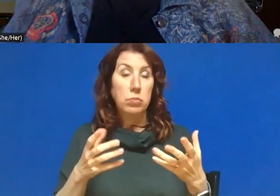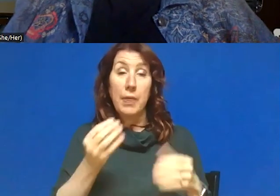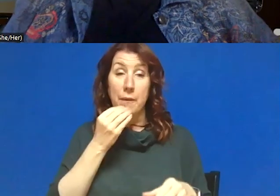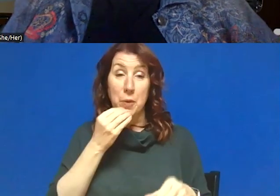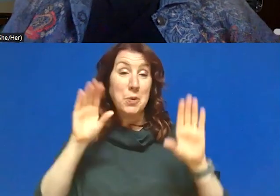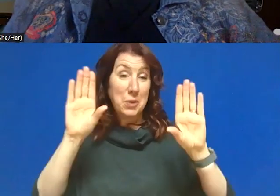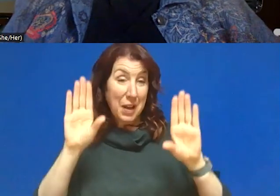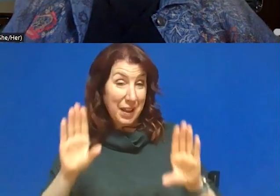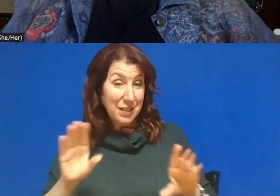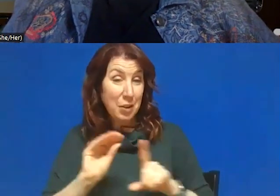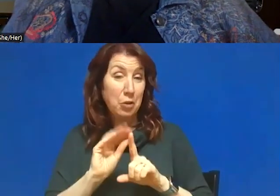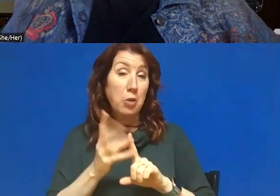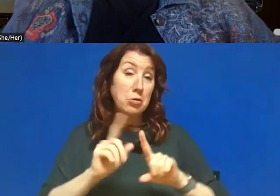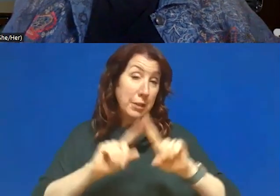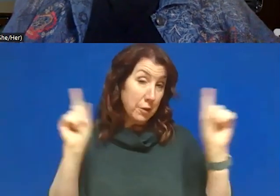great.